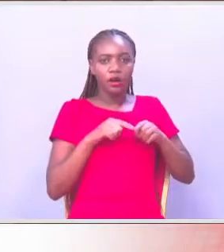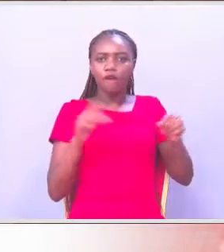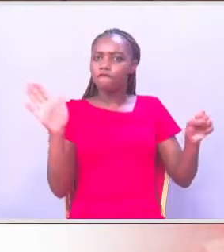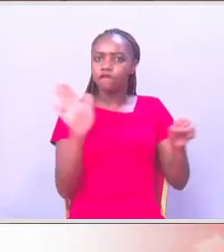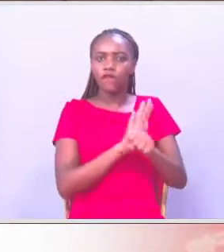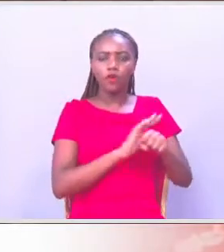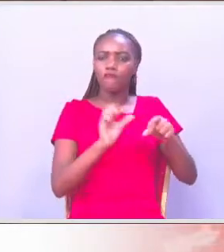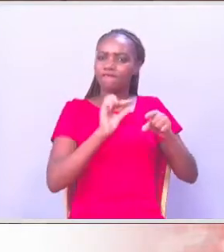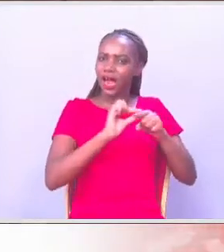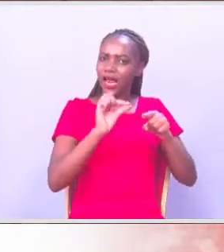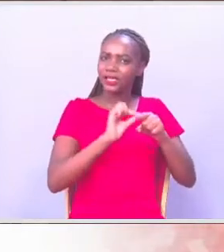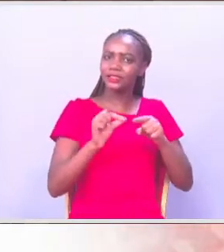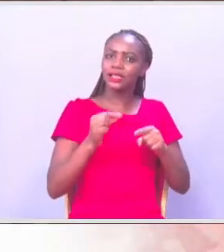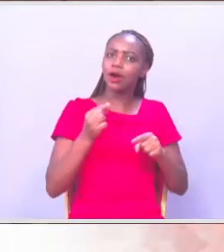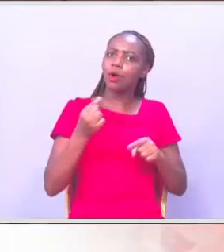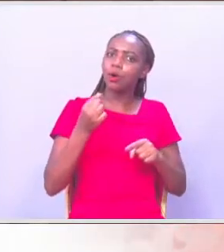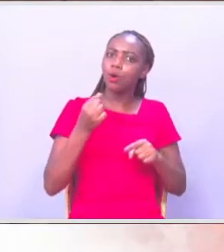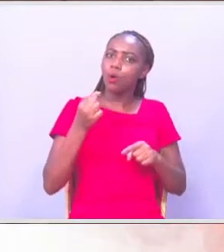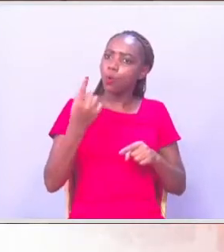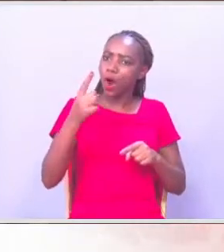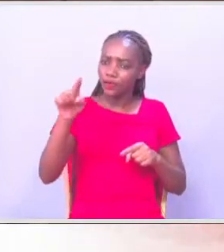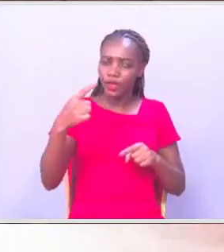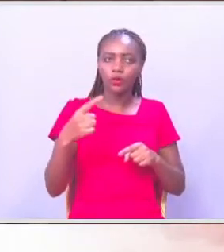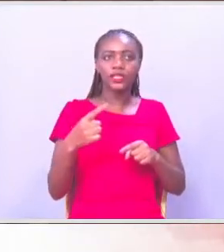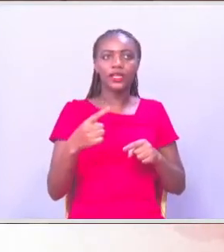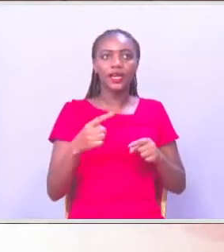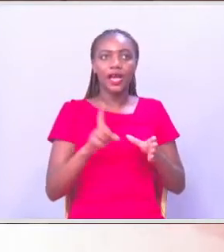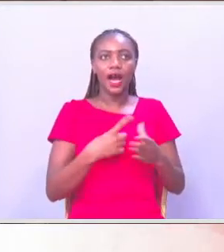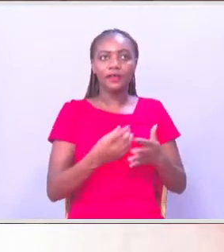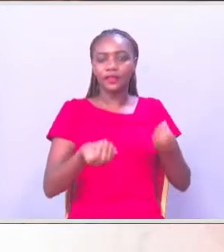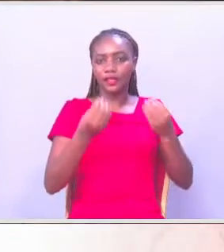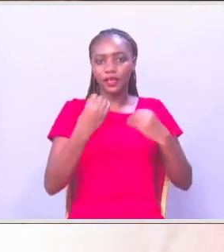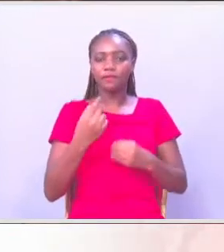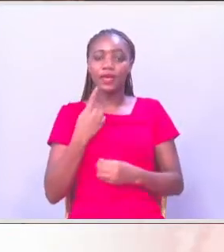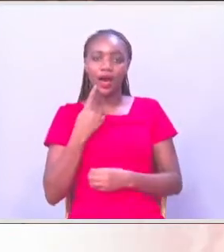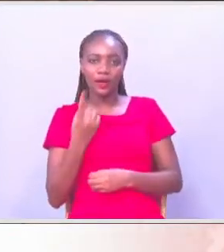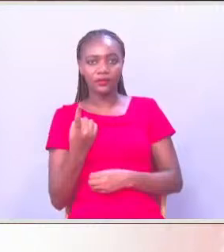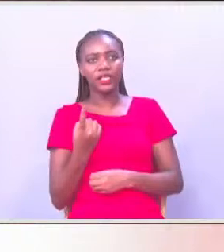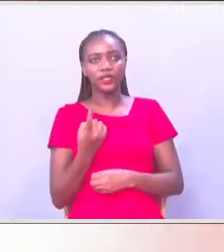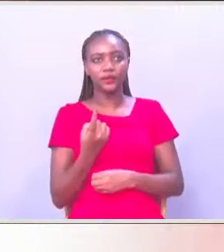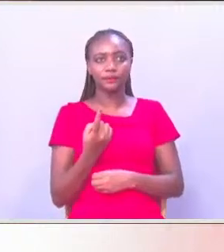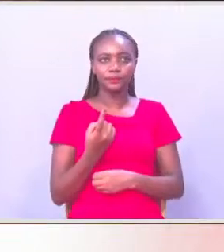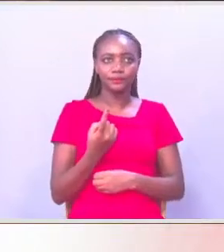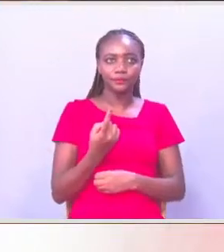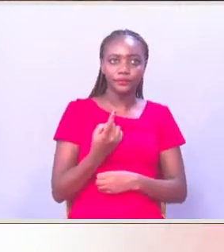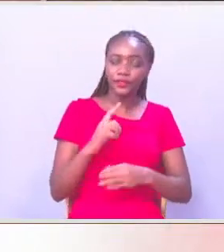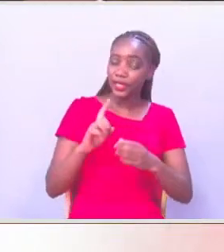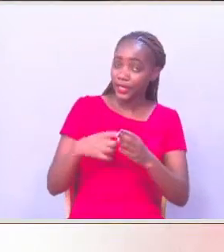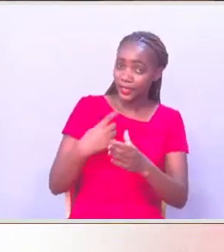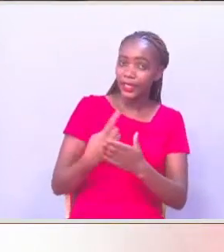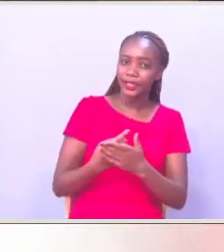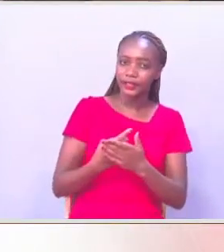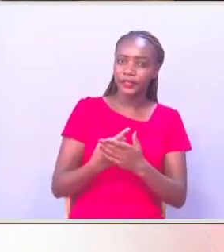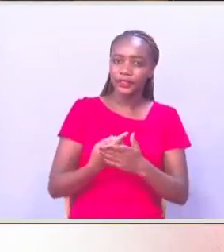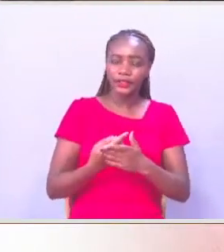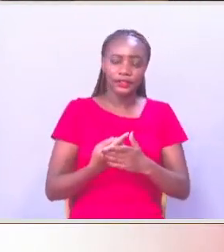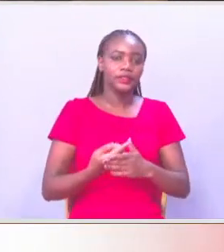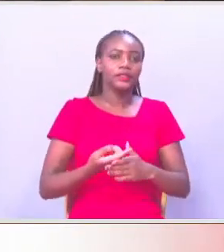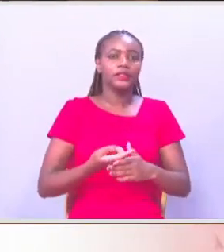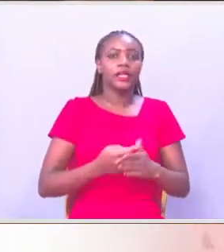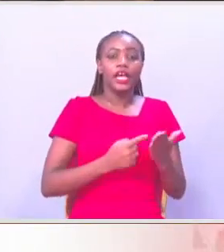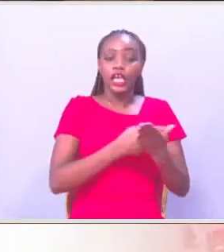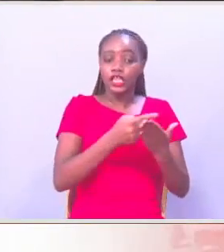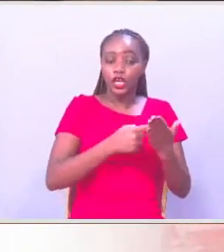ya 1000 na mimi nikapatiwa shilingi 100. One day, the colonial government decided to sponsor